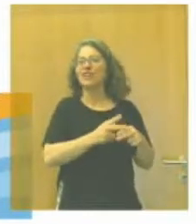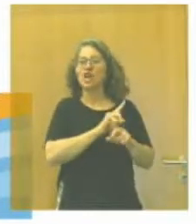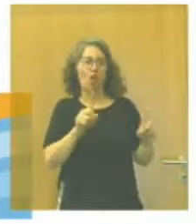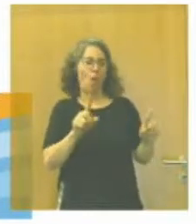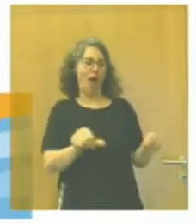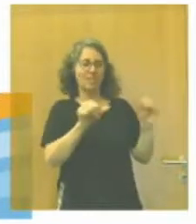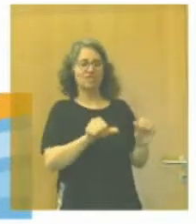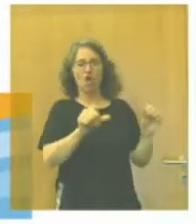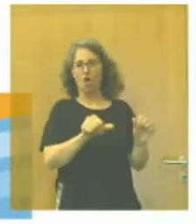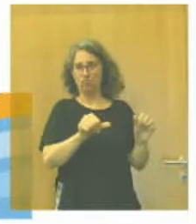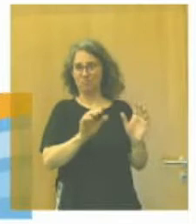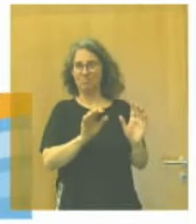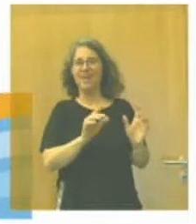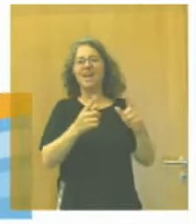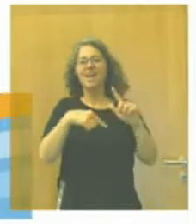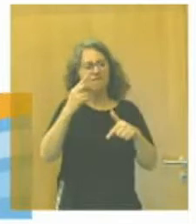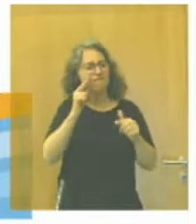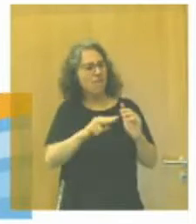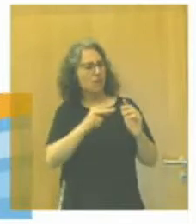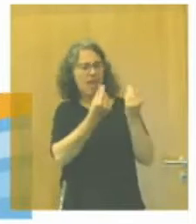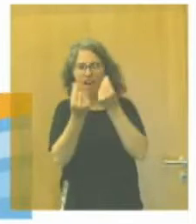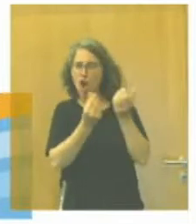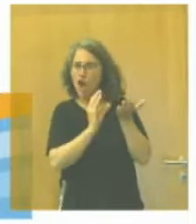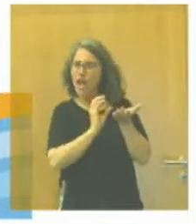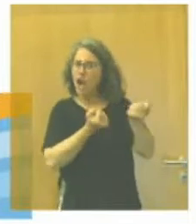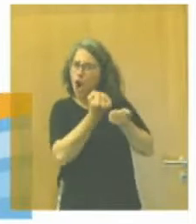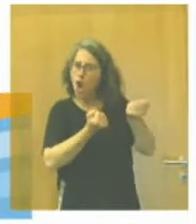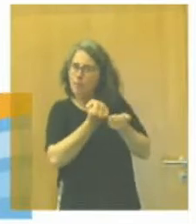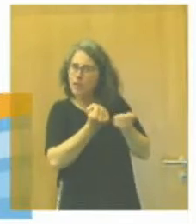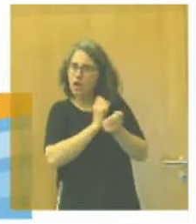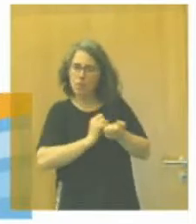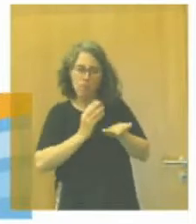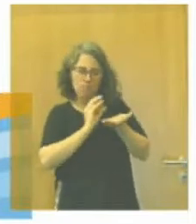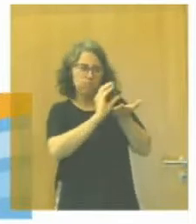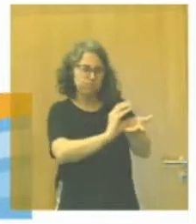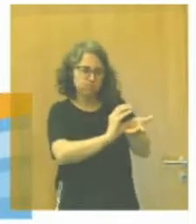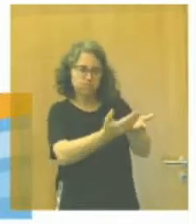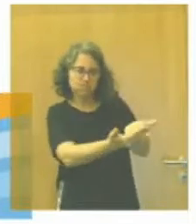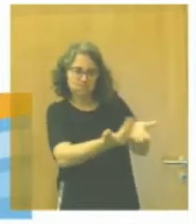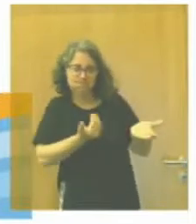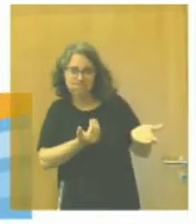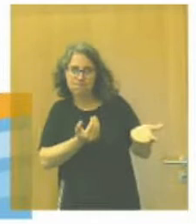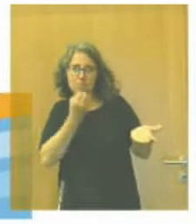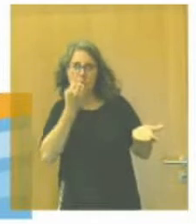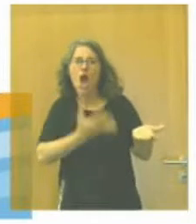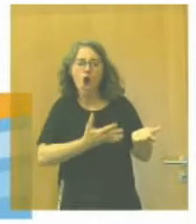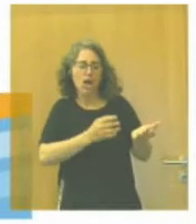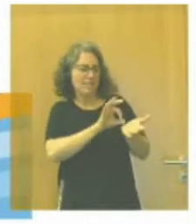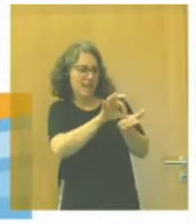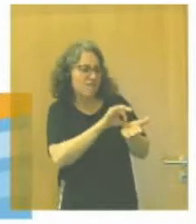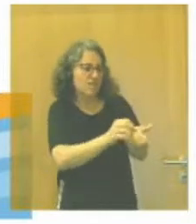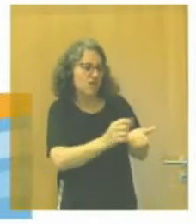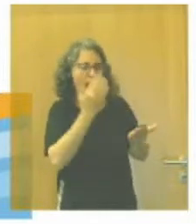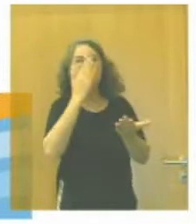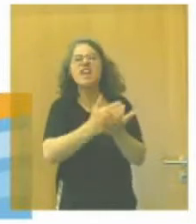the economic value to be derived from increasing coverage of services or bringing in new programs. And that's